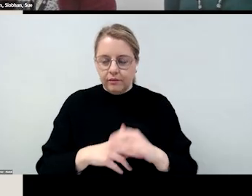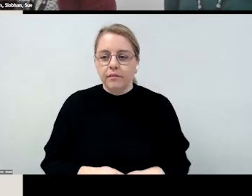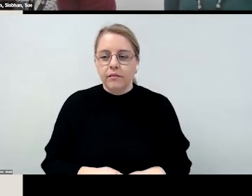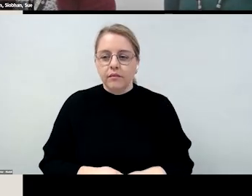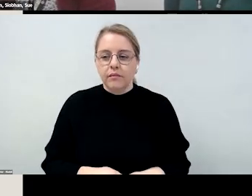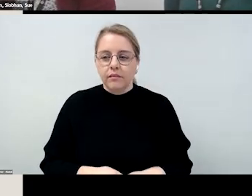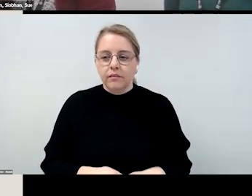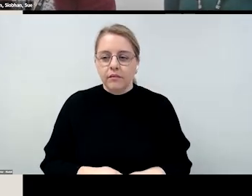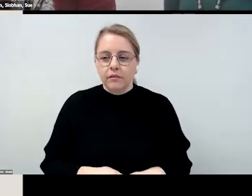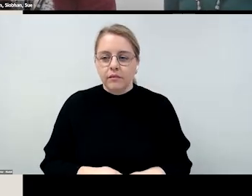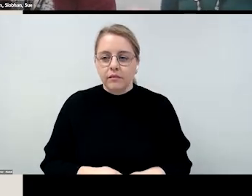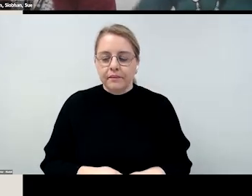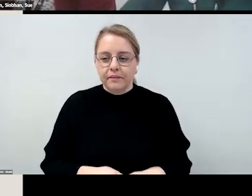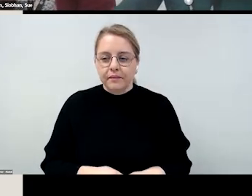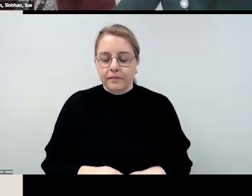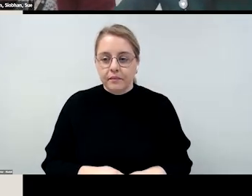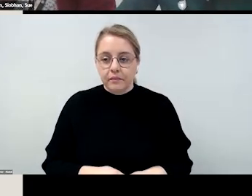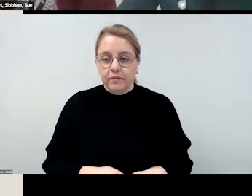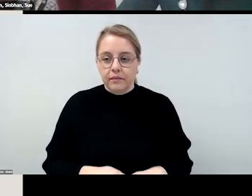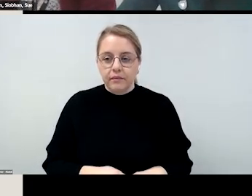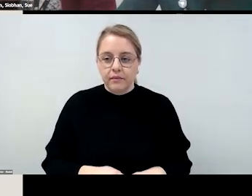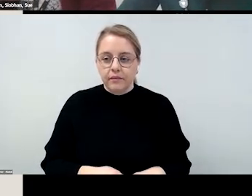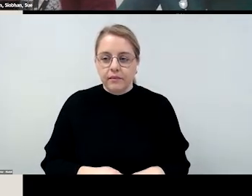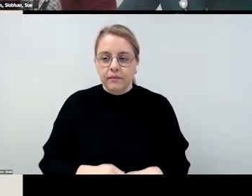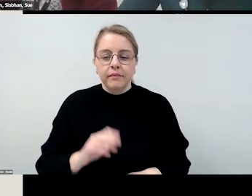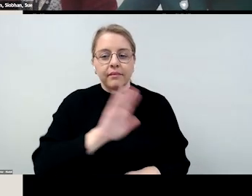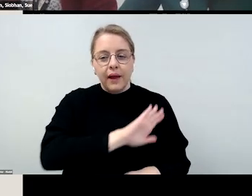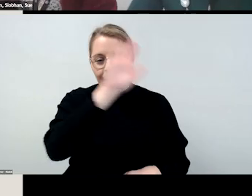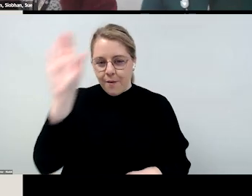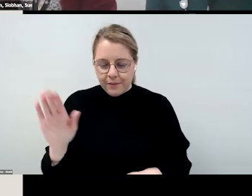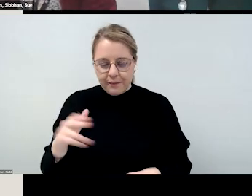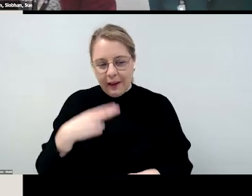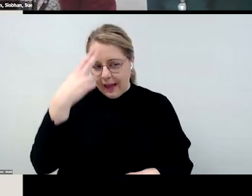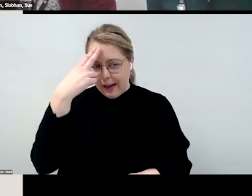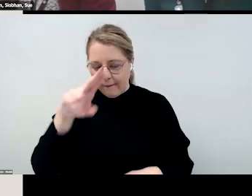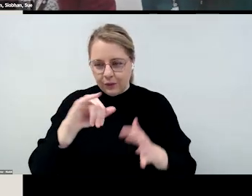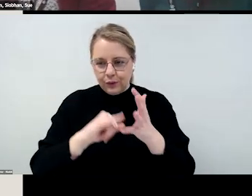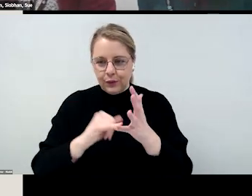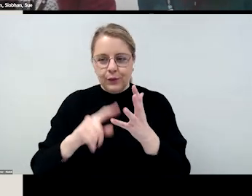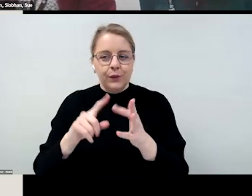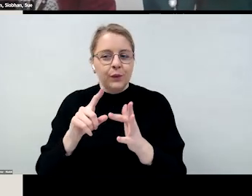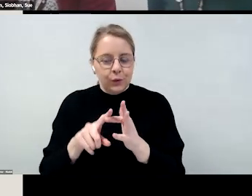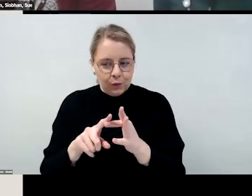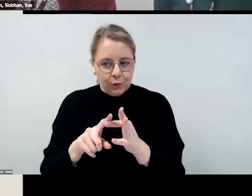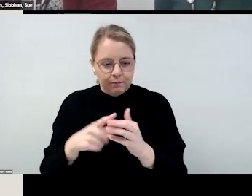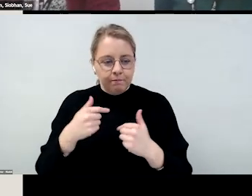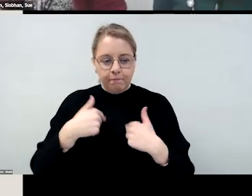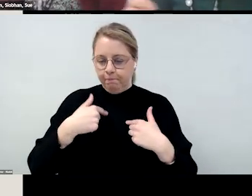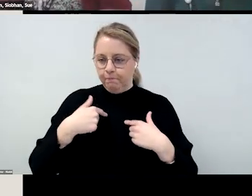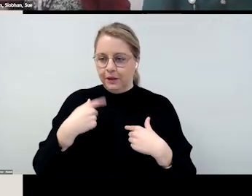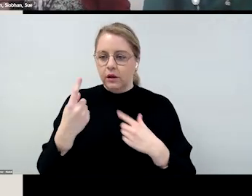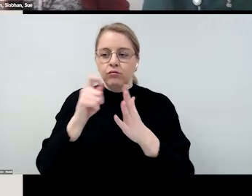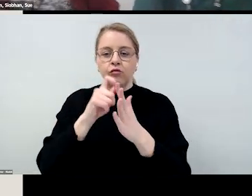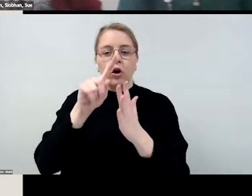Hi. My name is Sue. I am project